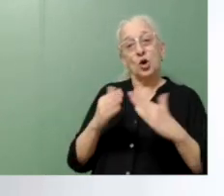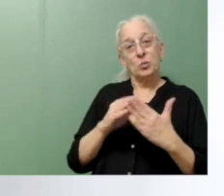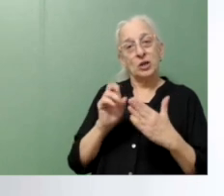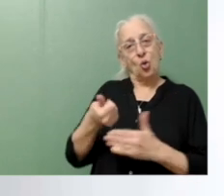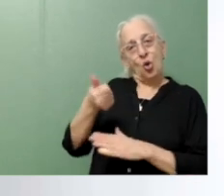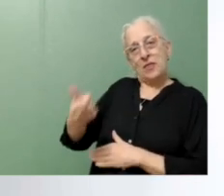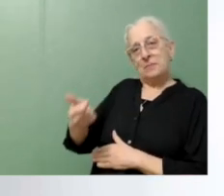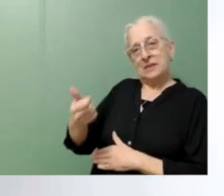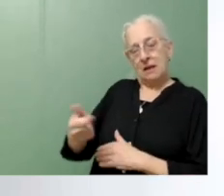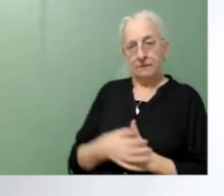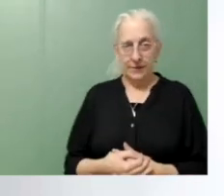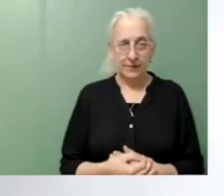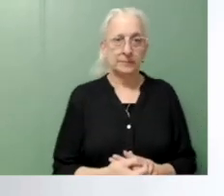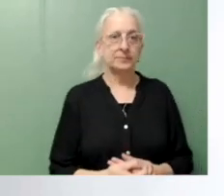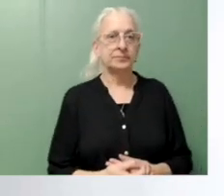themselves respectively.